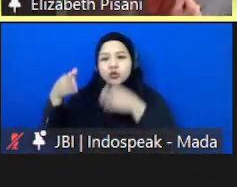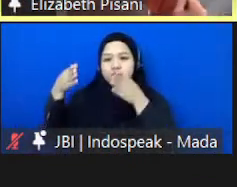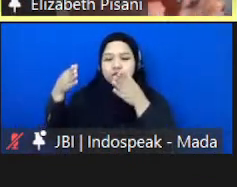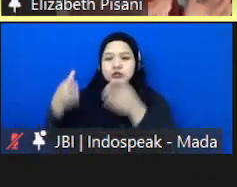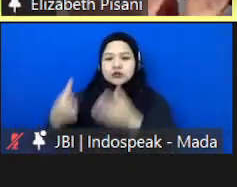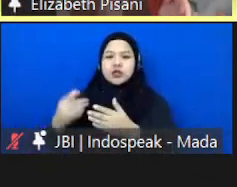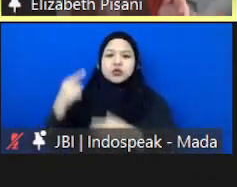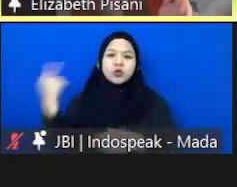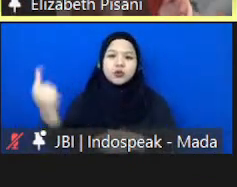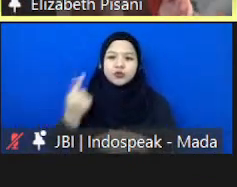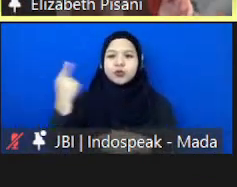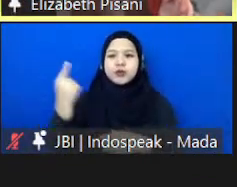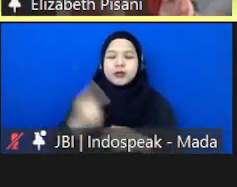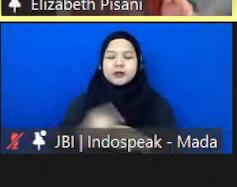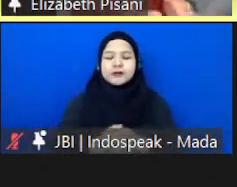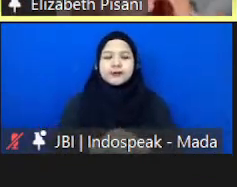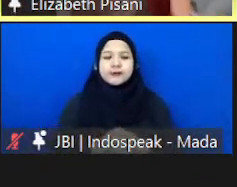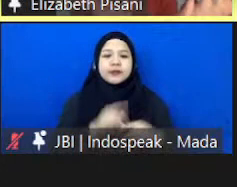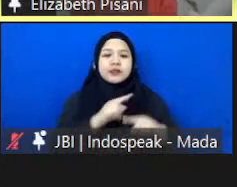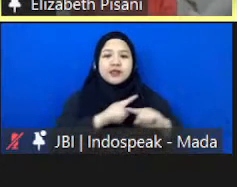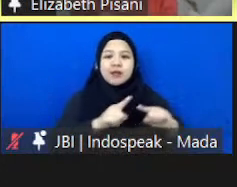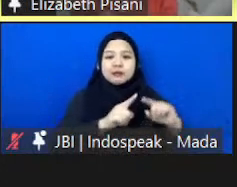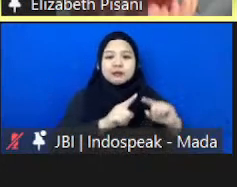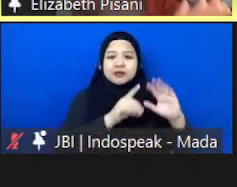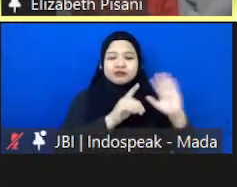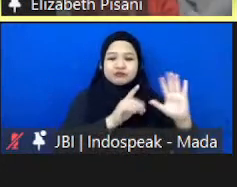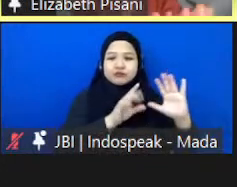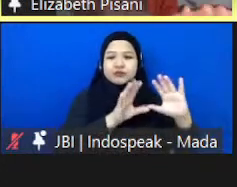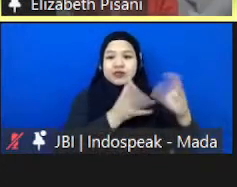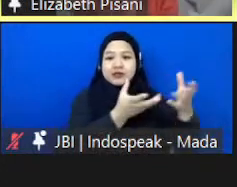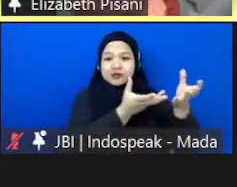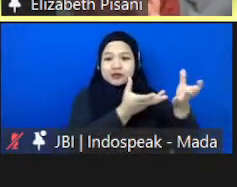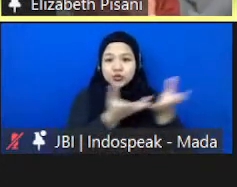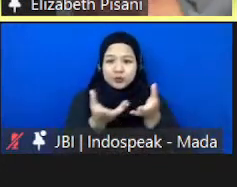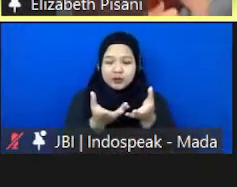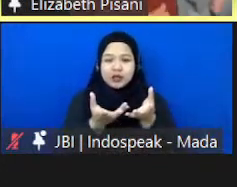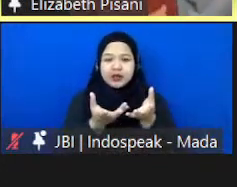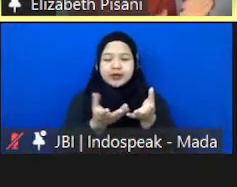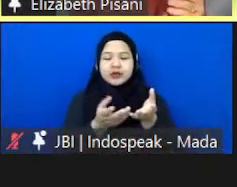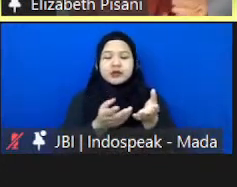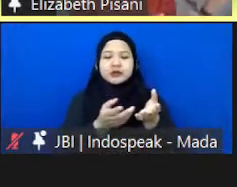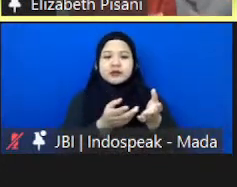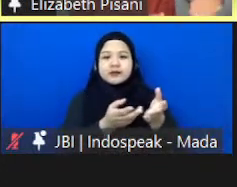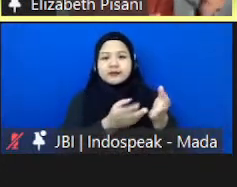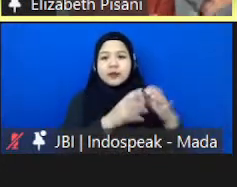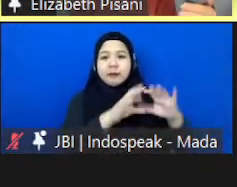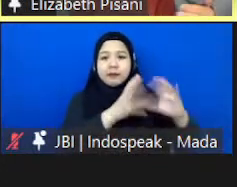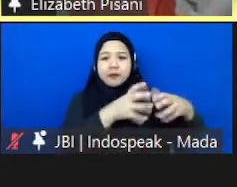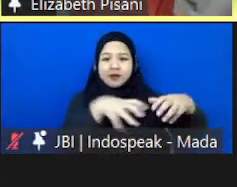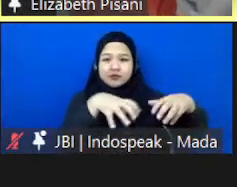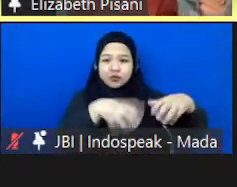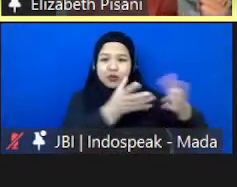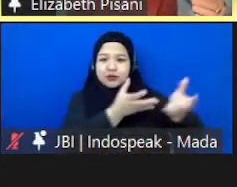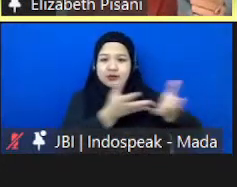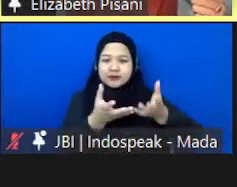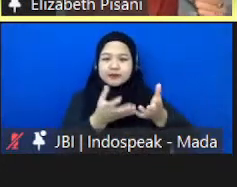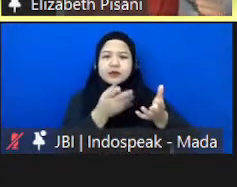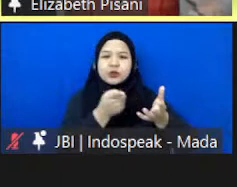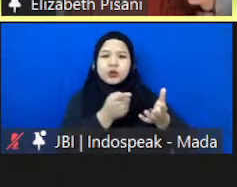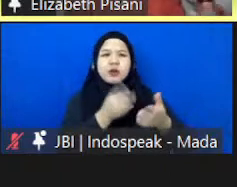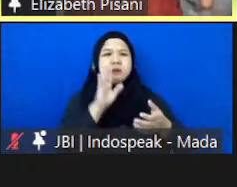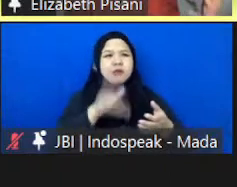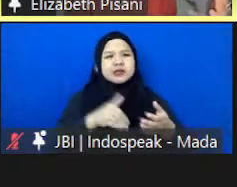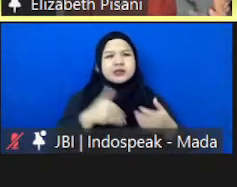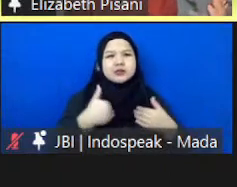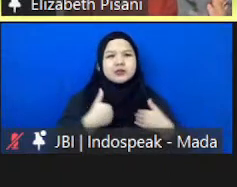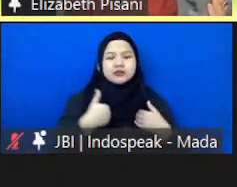the providers, the supply side, and this is very similar to Pak Andreasta's presentation just now, the supply side is largely private, right? And